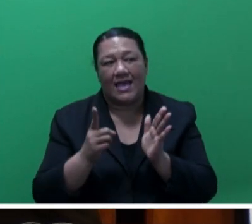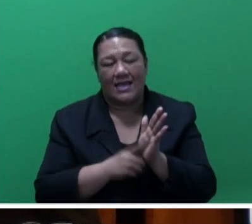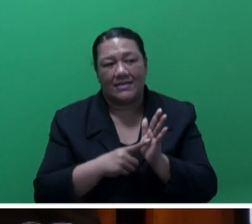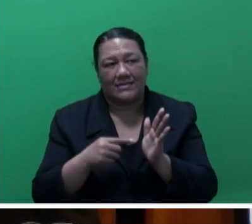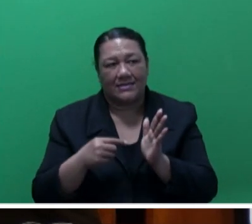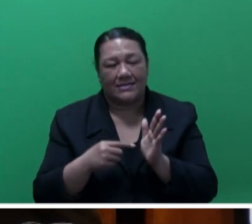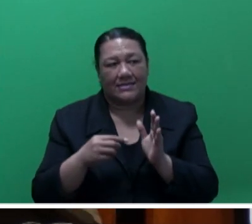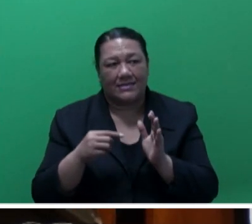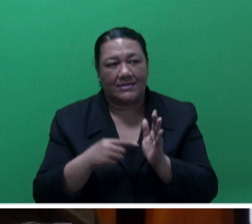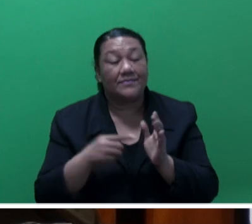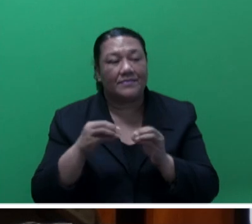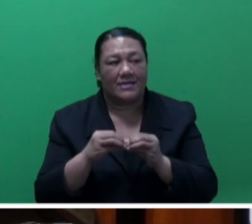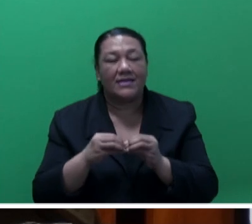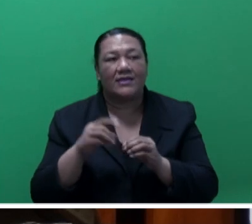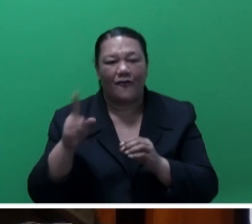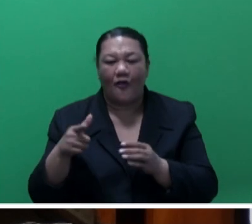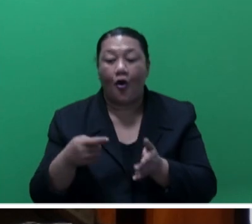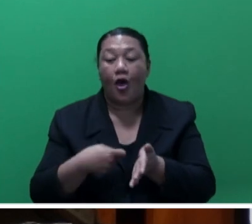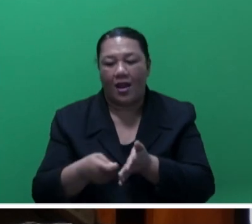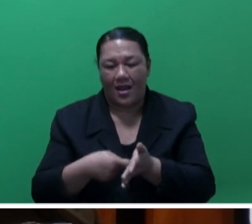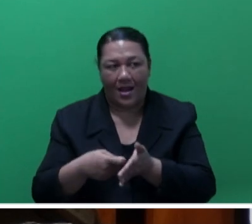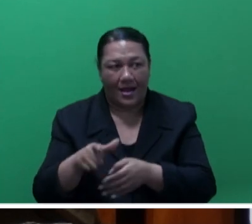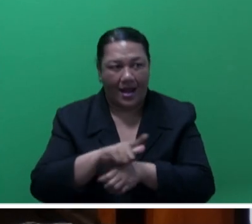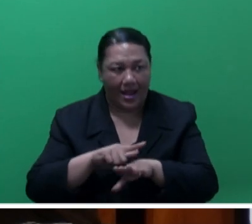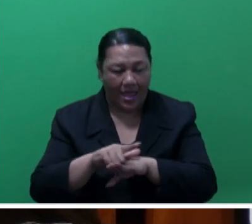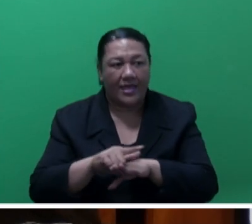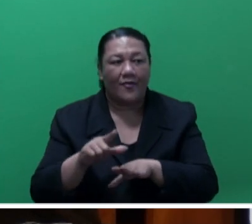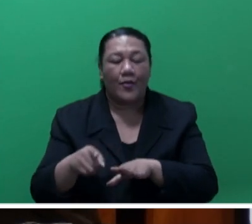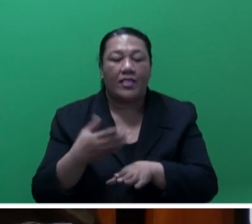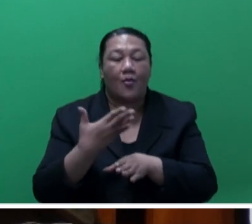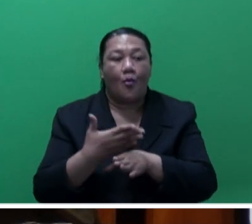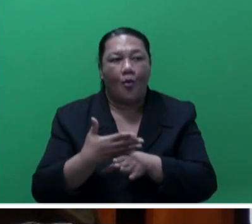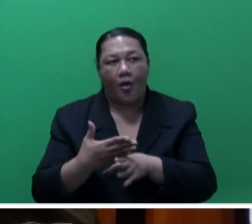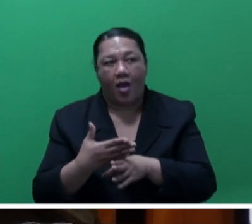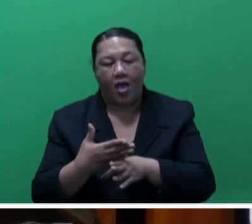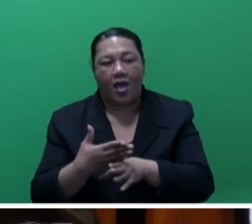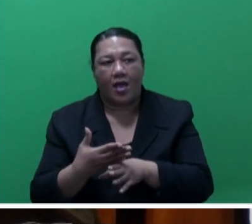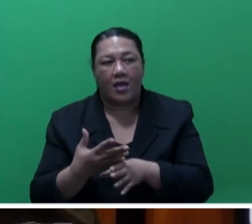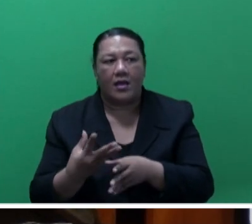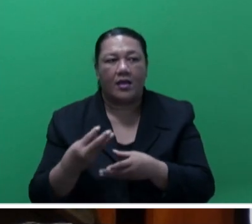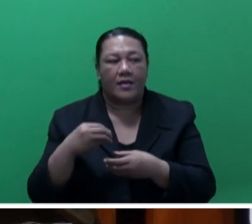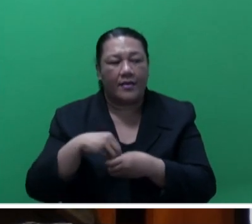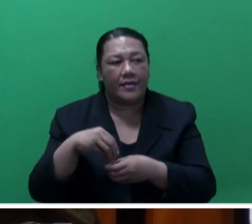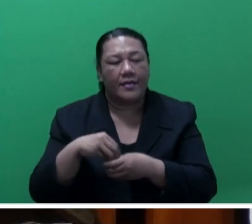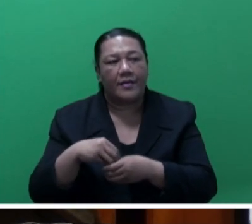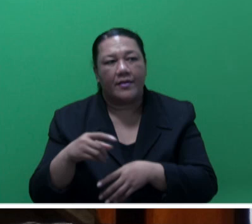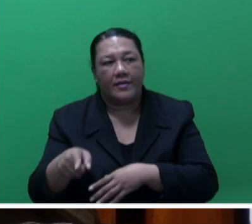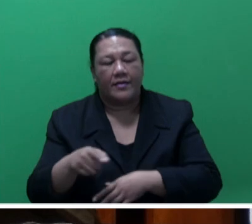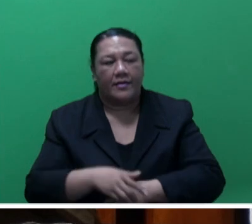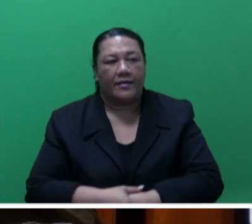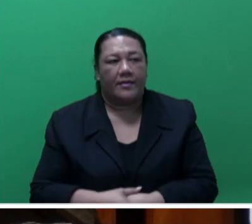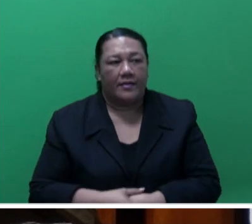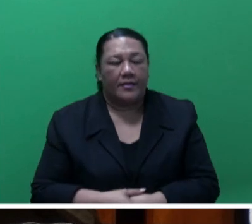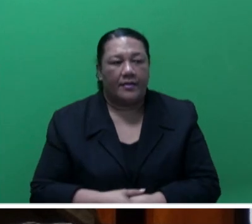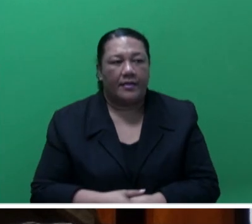lease. And with the preliminary work, such as the acquisition and the periphery